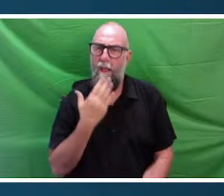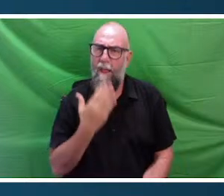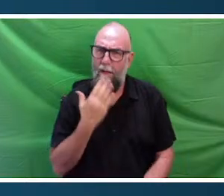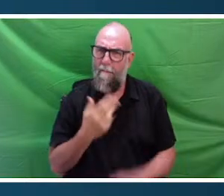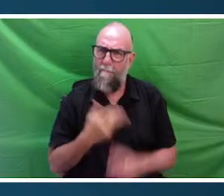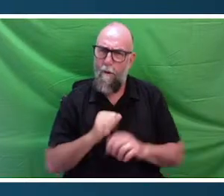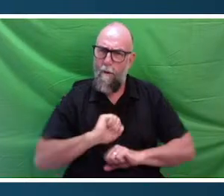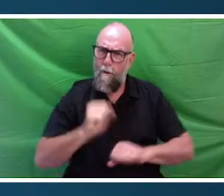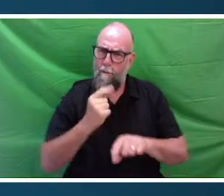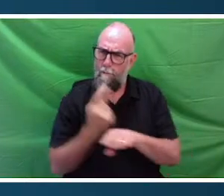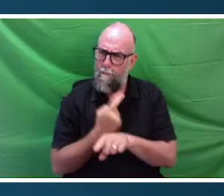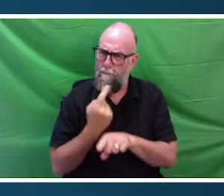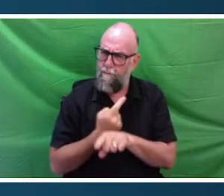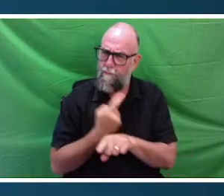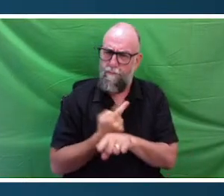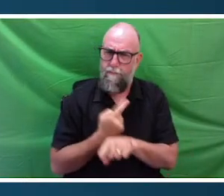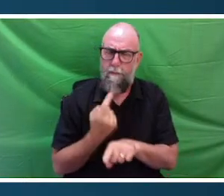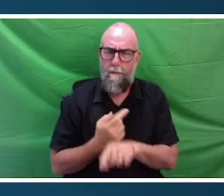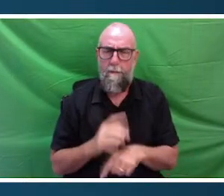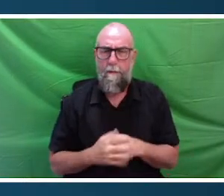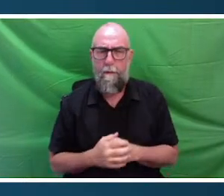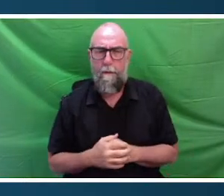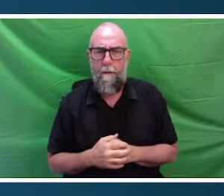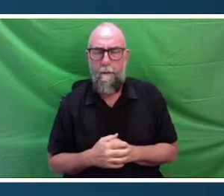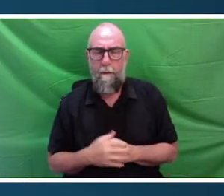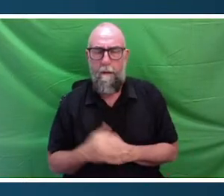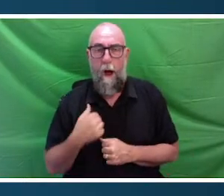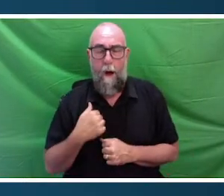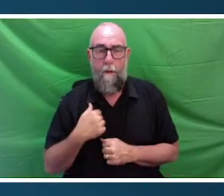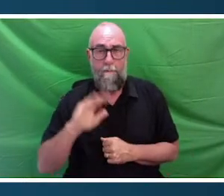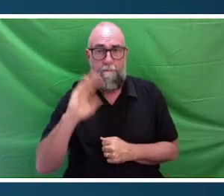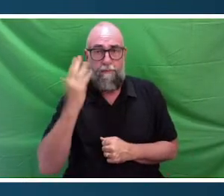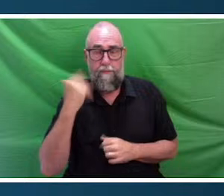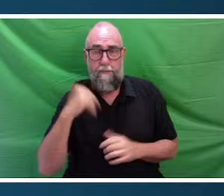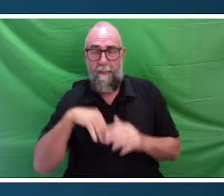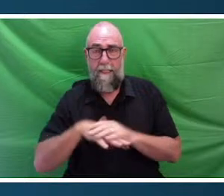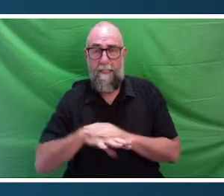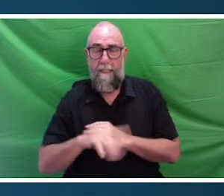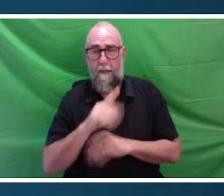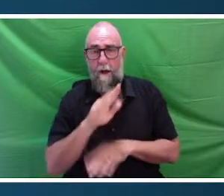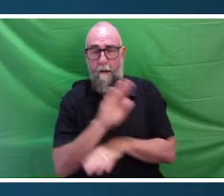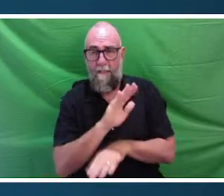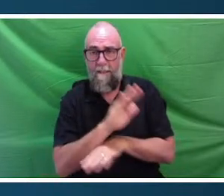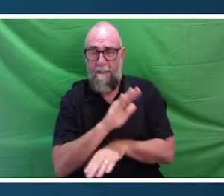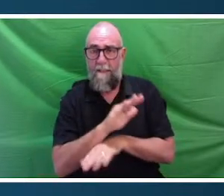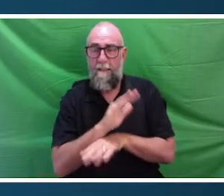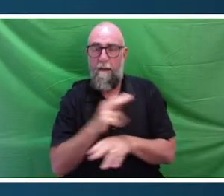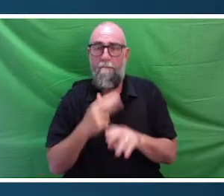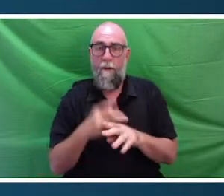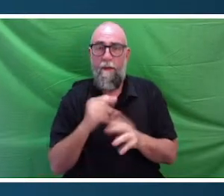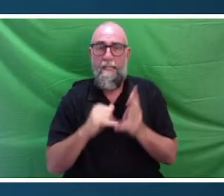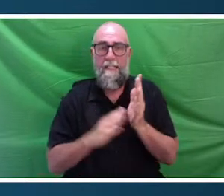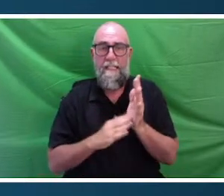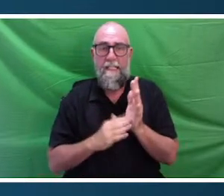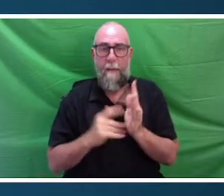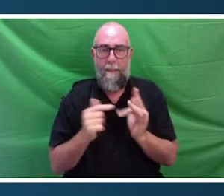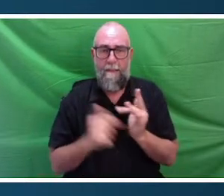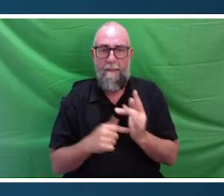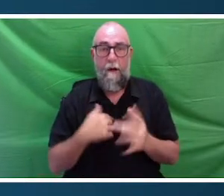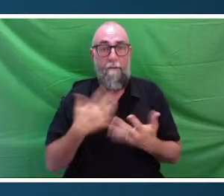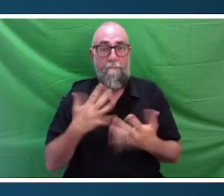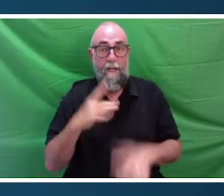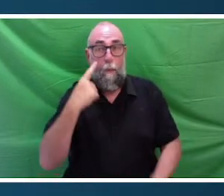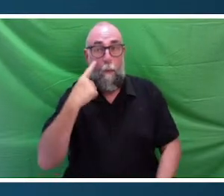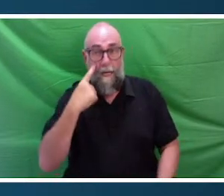remarks. I was also at the World Humanitarian Summit in Istanbul in 2016 and witnessed the debates and that consensus